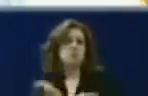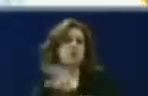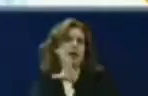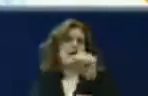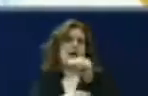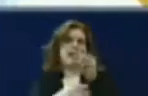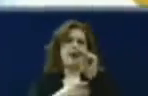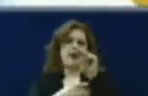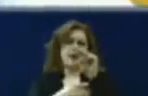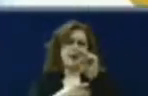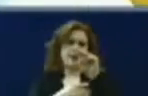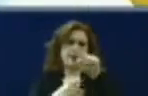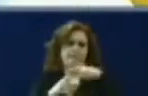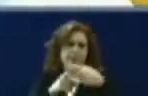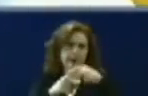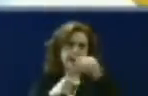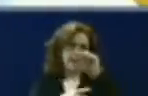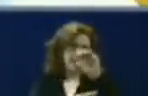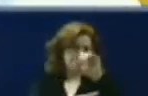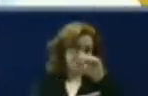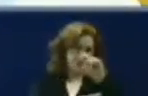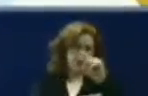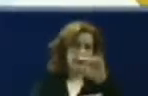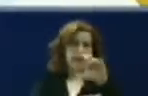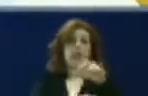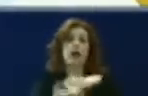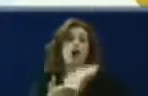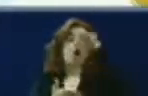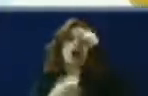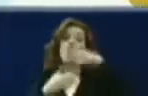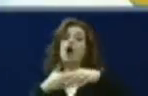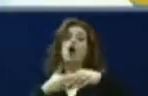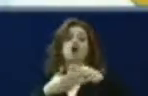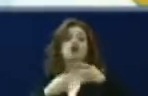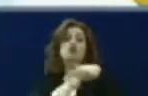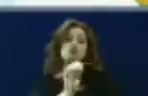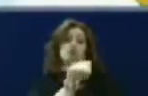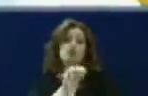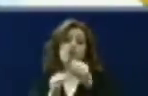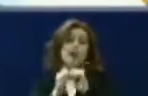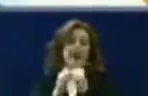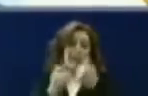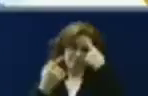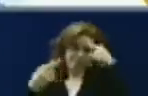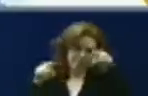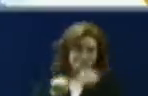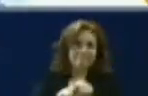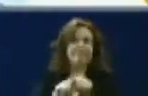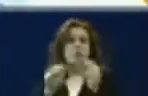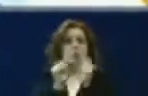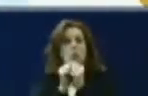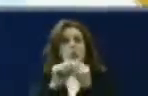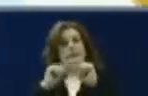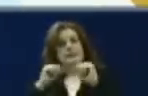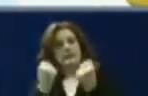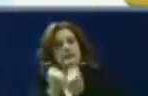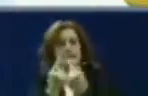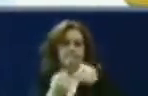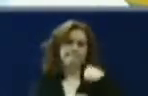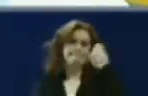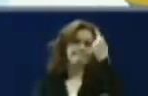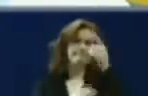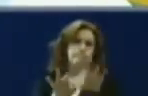They learn to compromise when working in teams. and they begin to understand the importance of